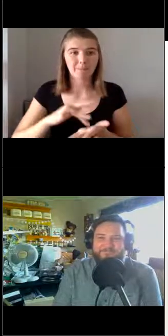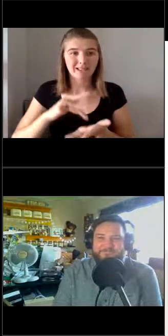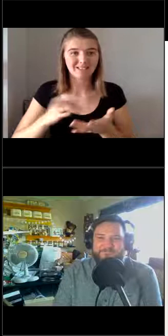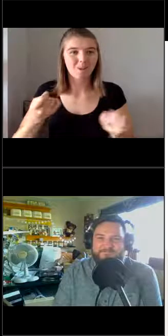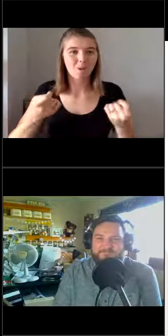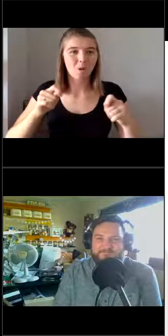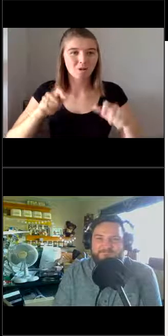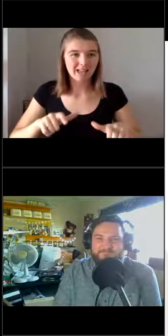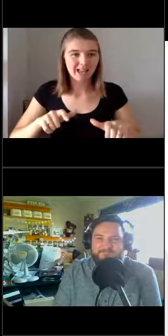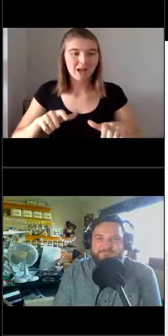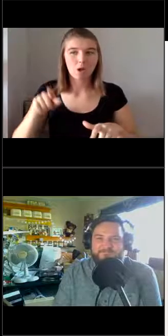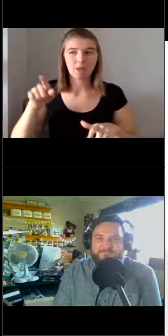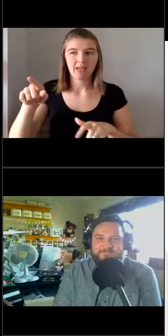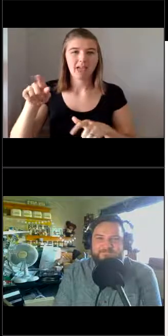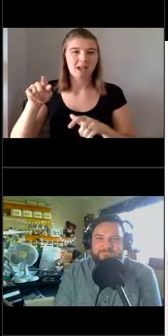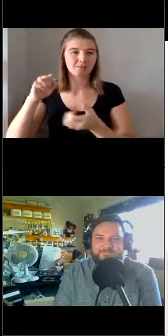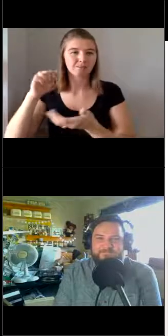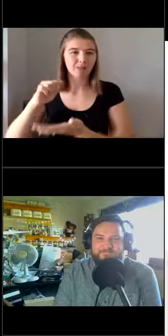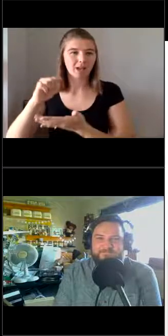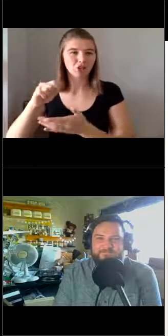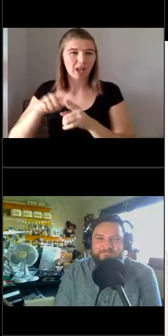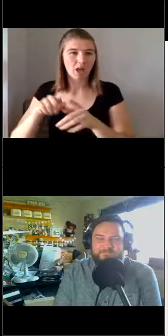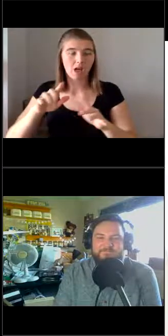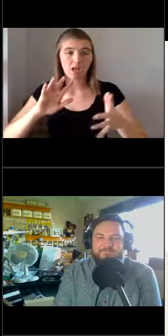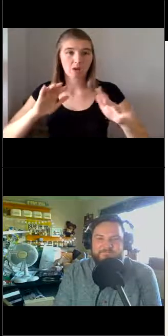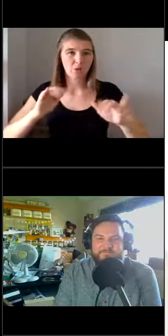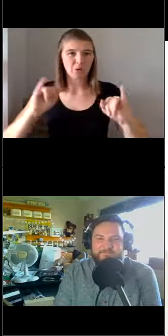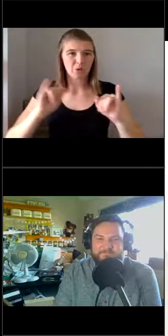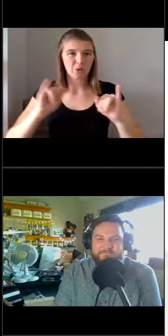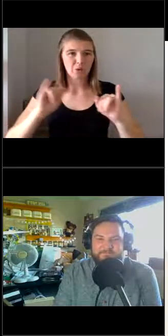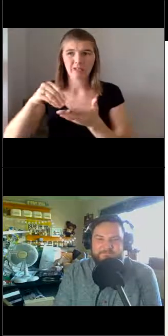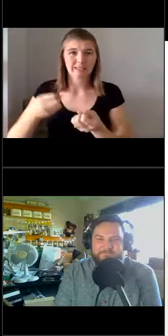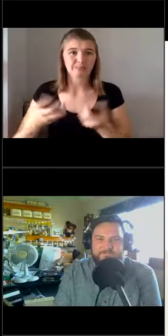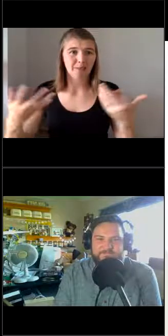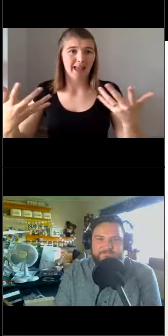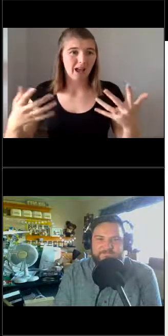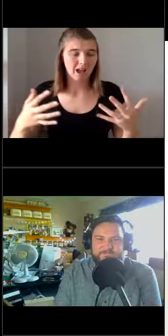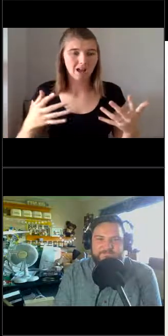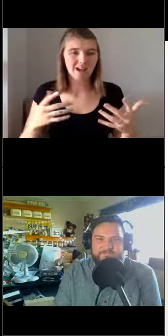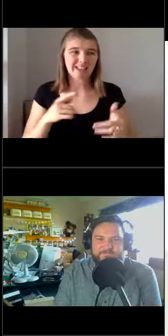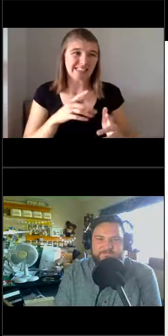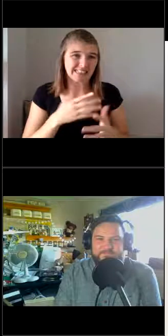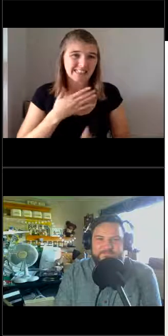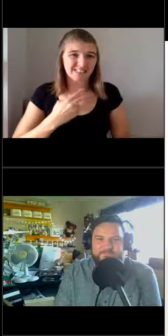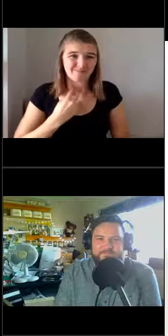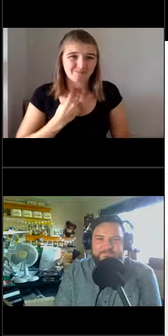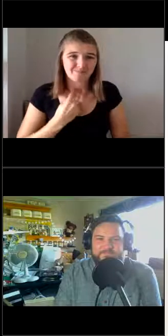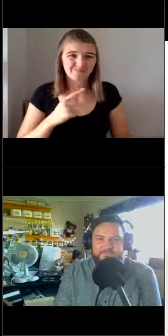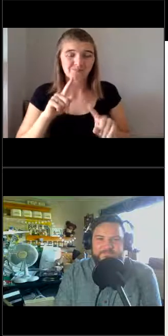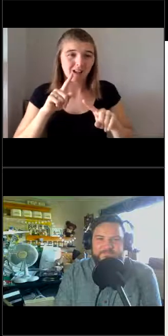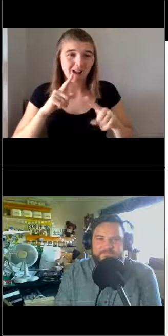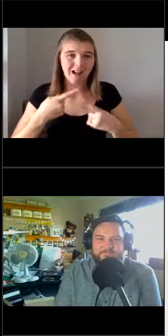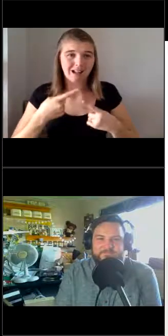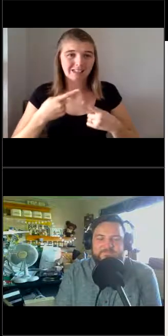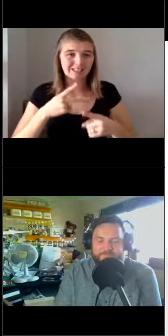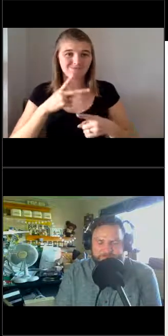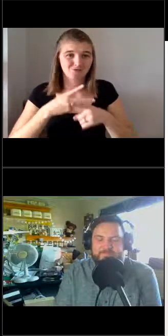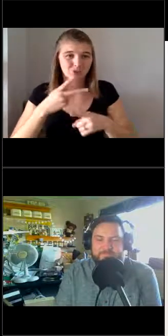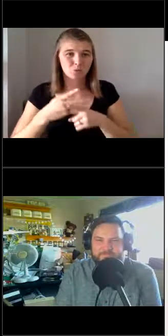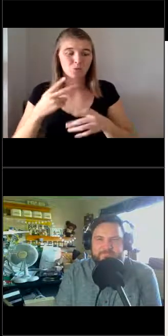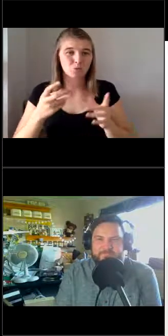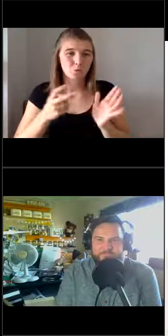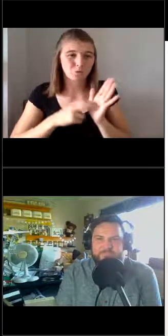university budget was being, you know, was quite bad. So they were, unfortunately, they were not able to, you know, renew my